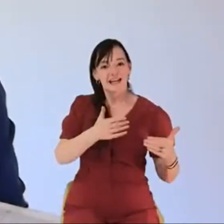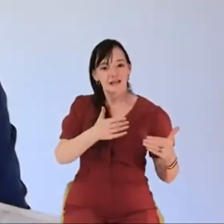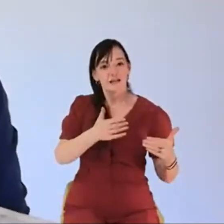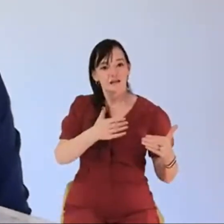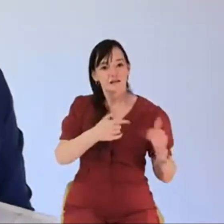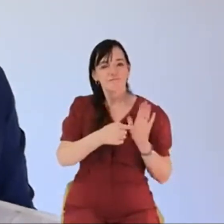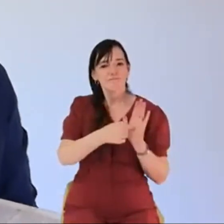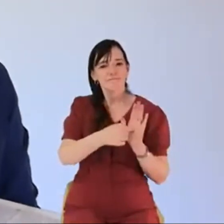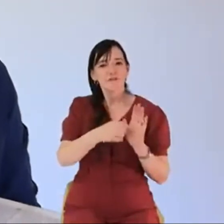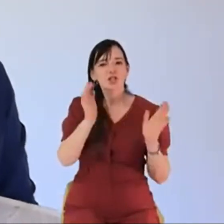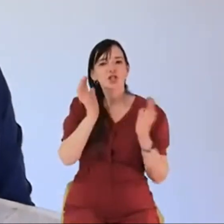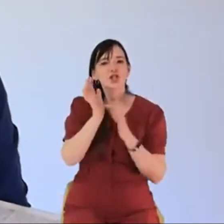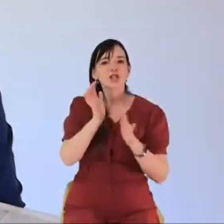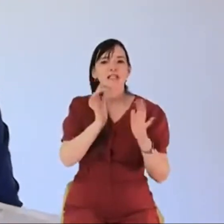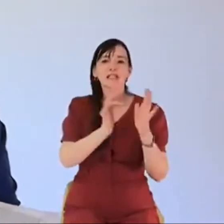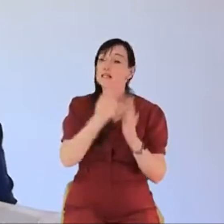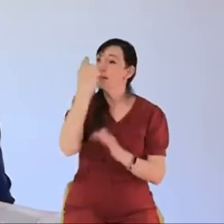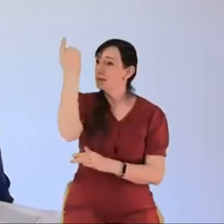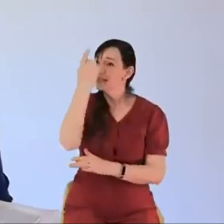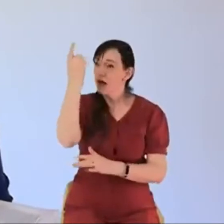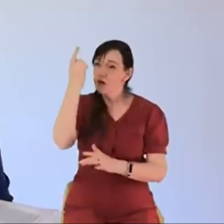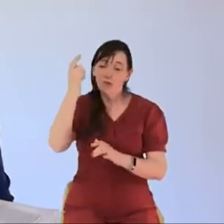glorified in his people